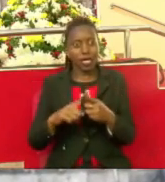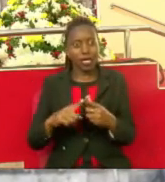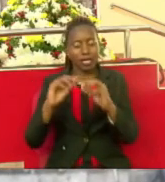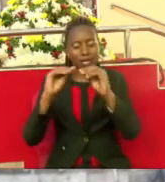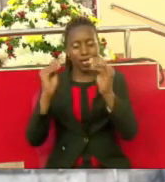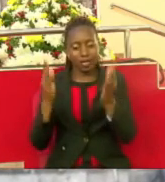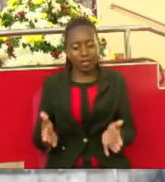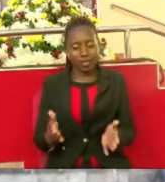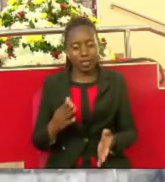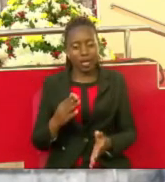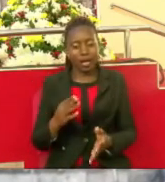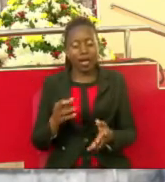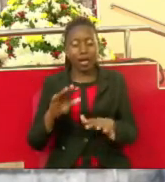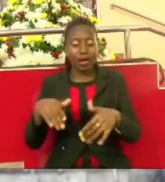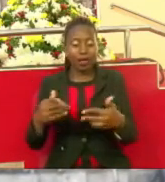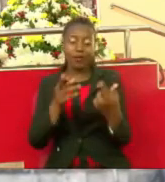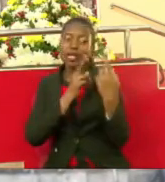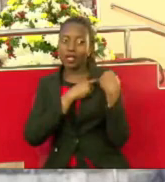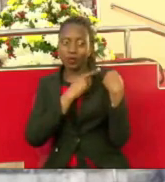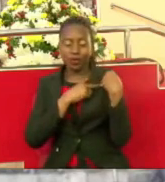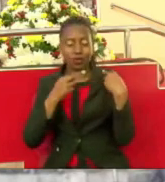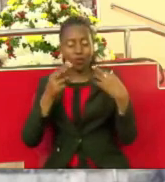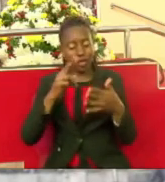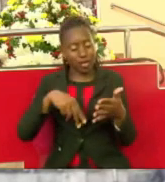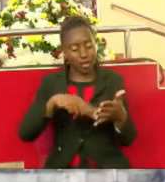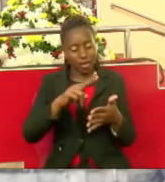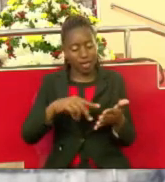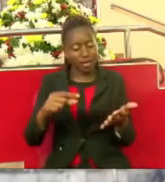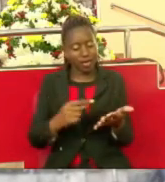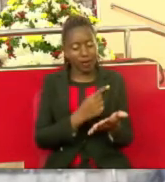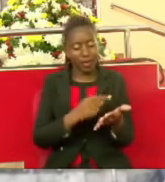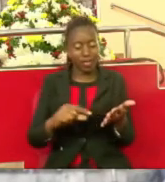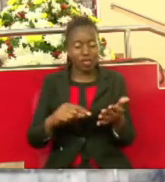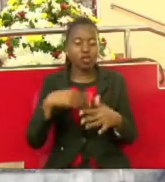passages. And I wondered, this guy is sent from hell, you know?